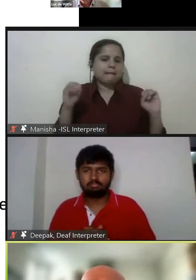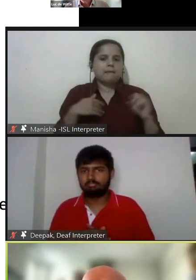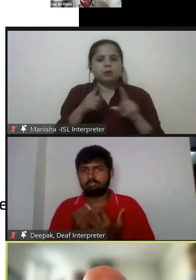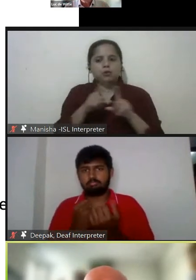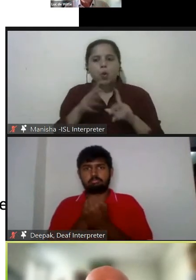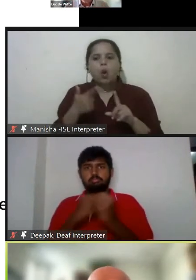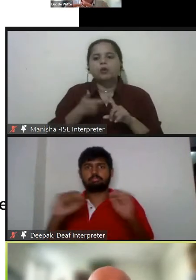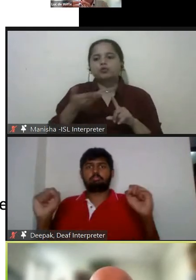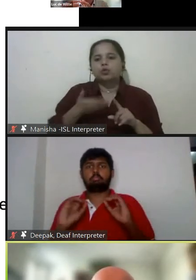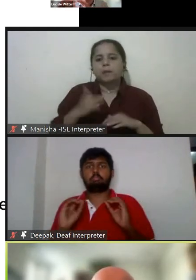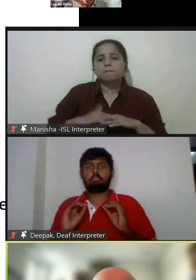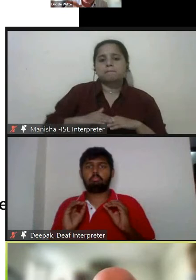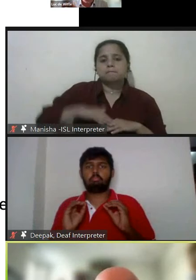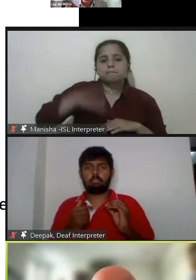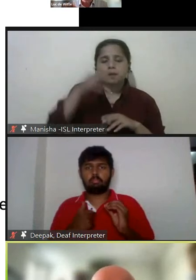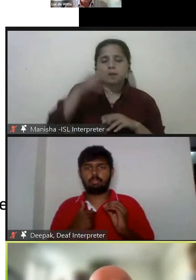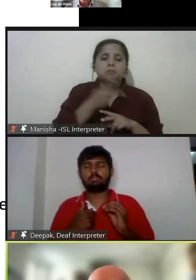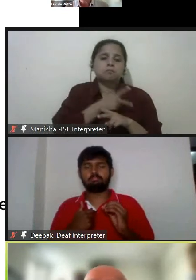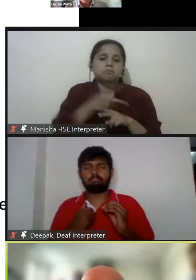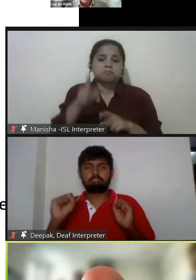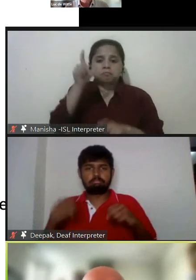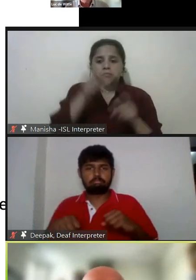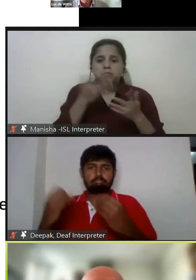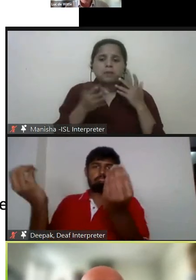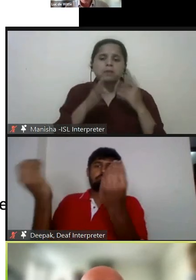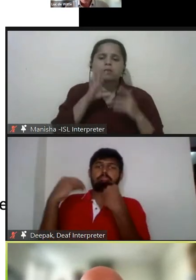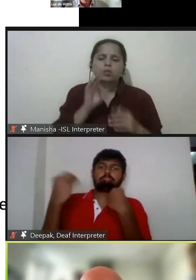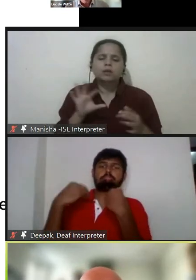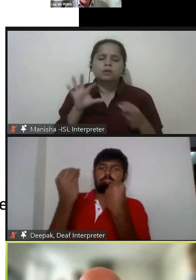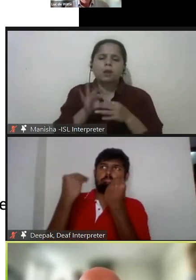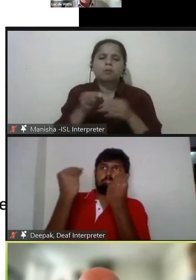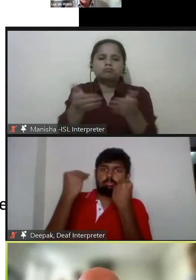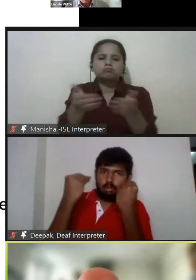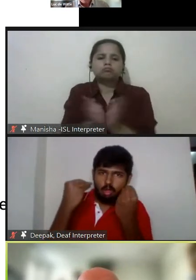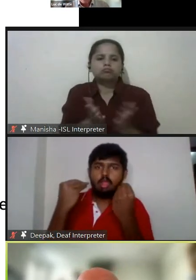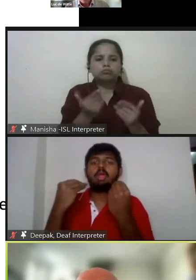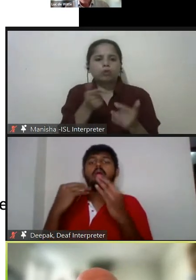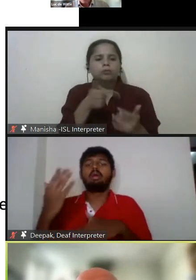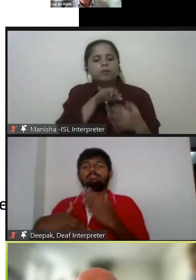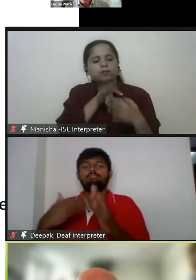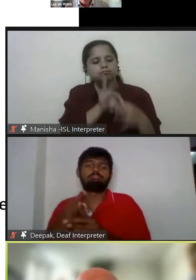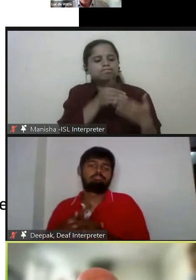people, and you make real connections with communities.